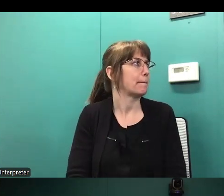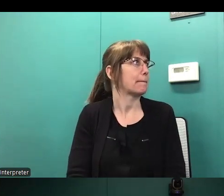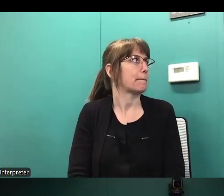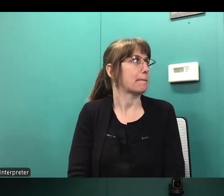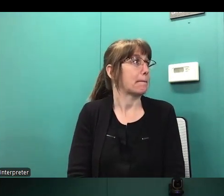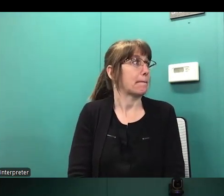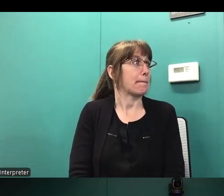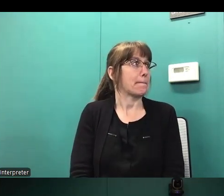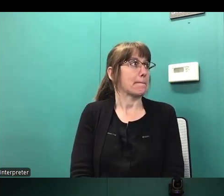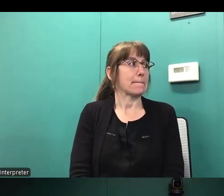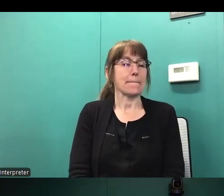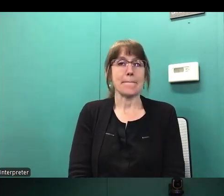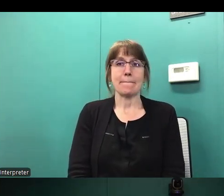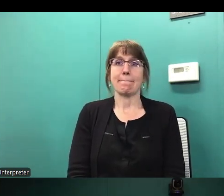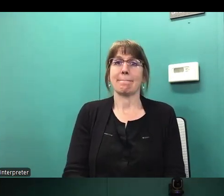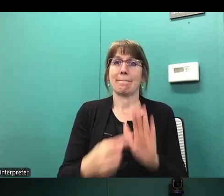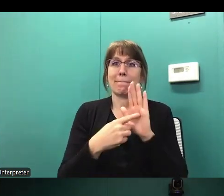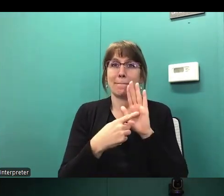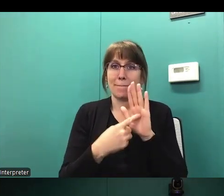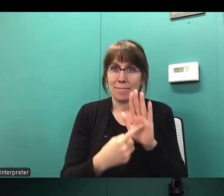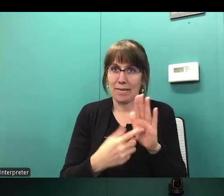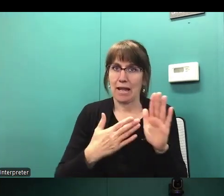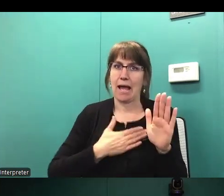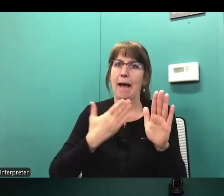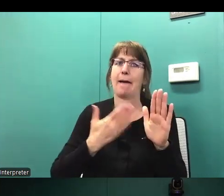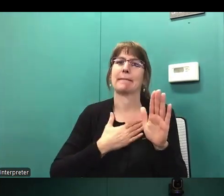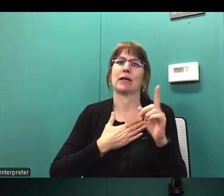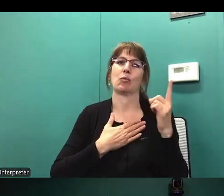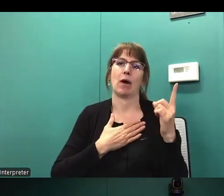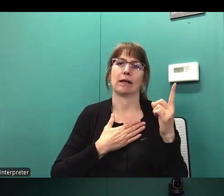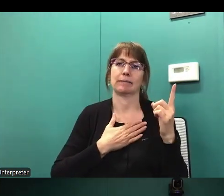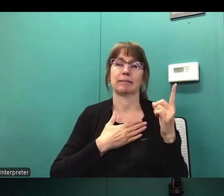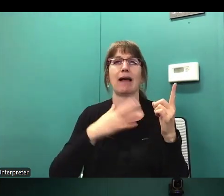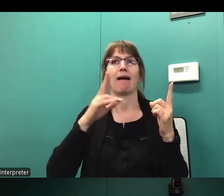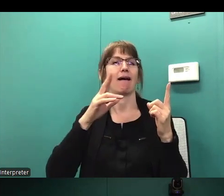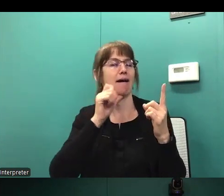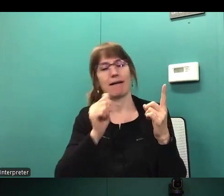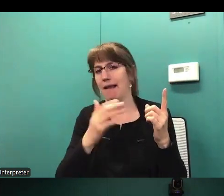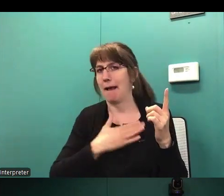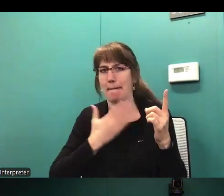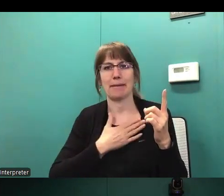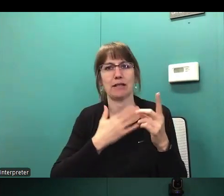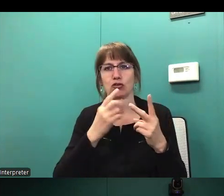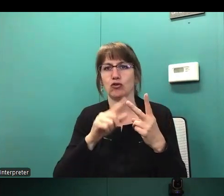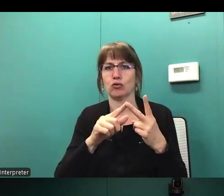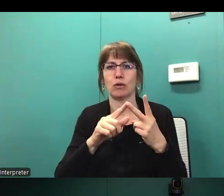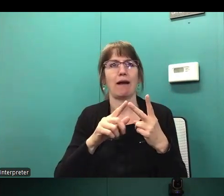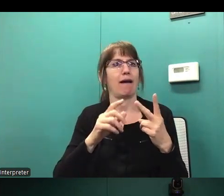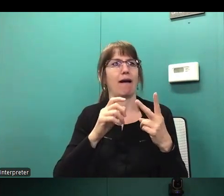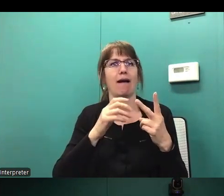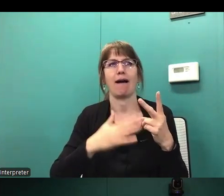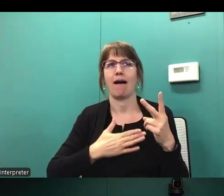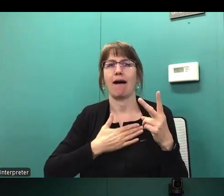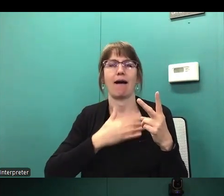So let's, for example, happy is 1. Unhappy becomes 2. And unhappily